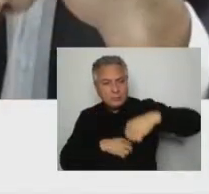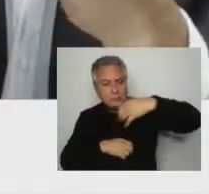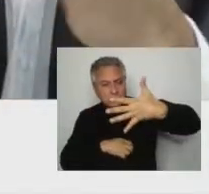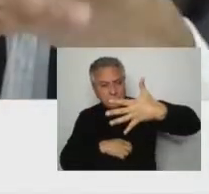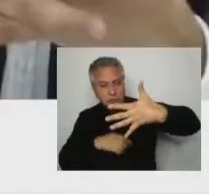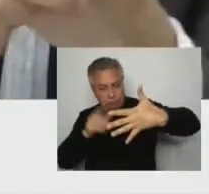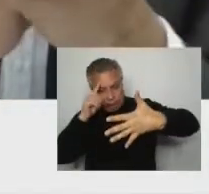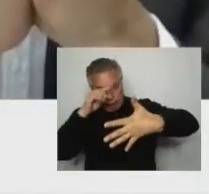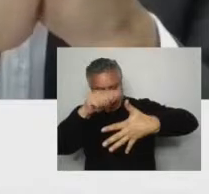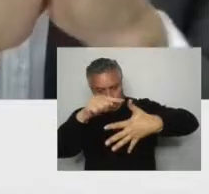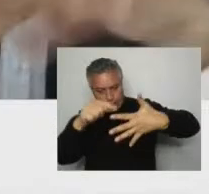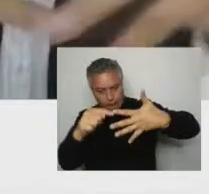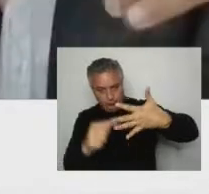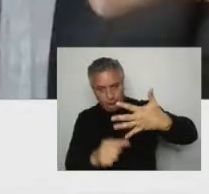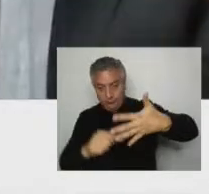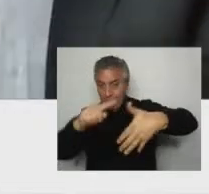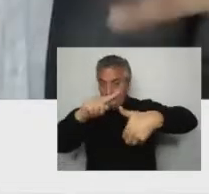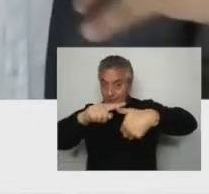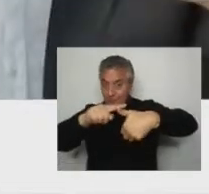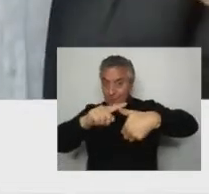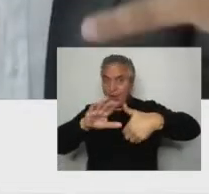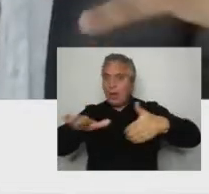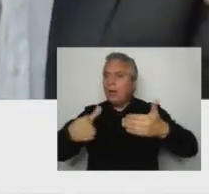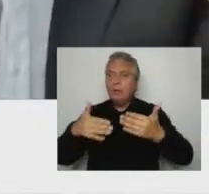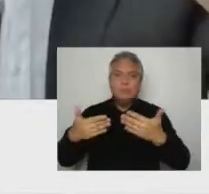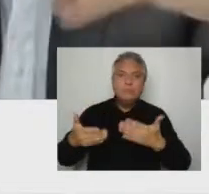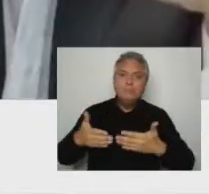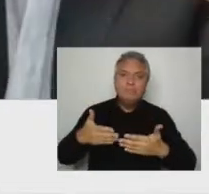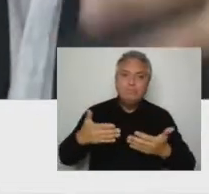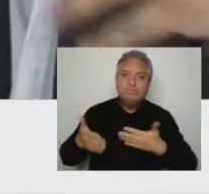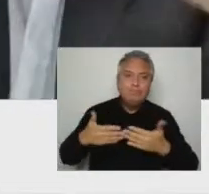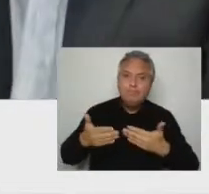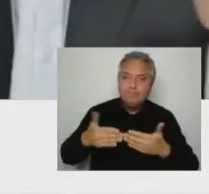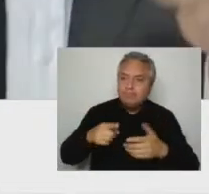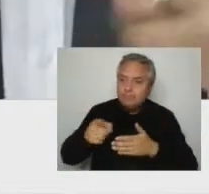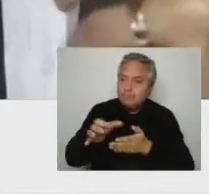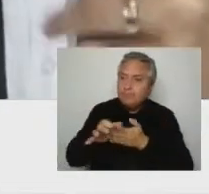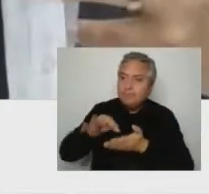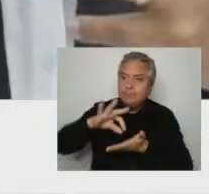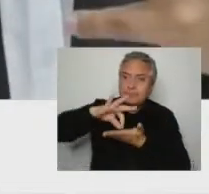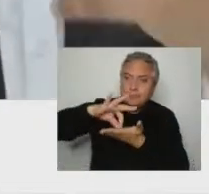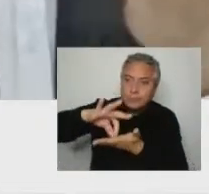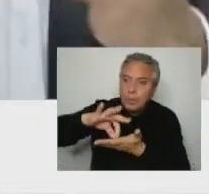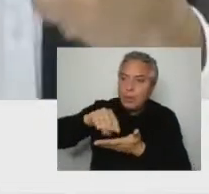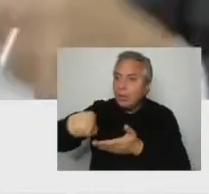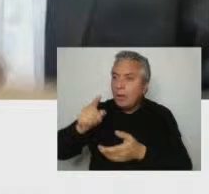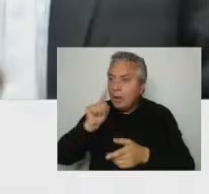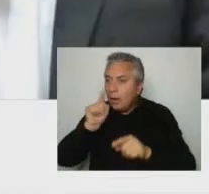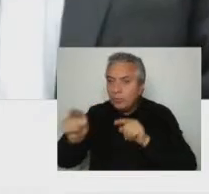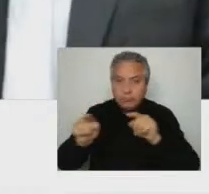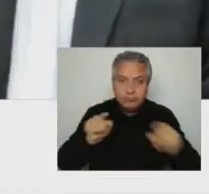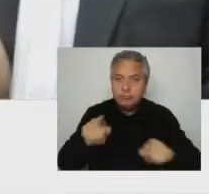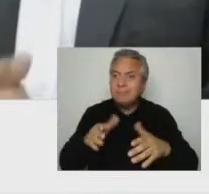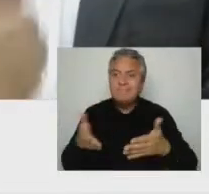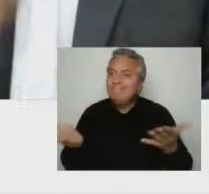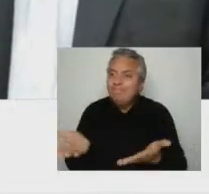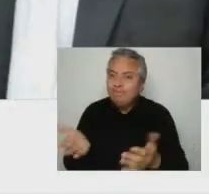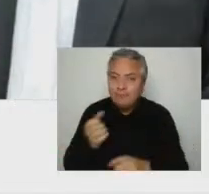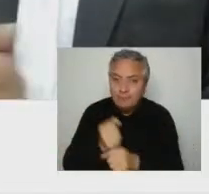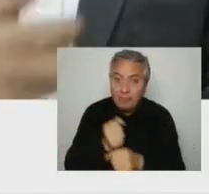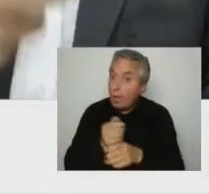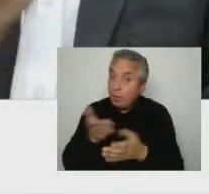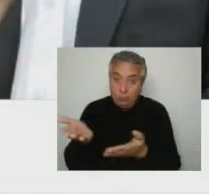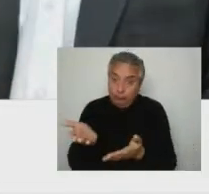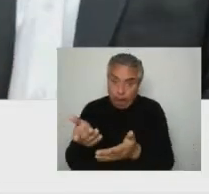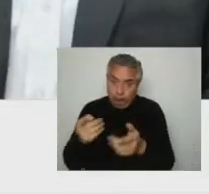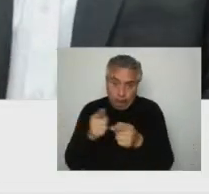Now we have this strategy to expand coverage, and we have broken down into different focuses. For example, the territorial focus.